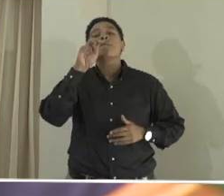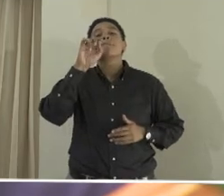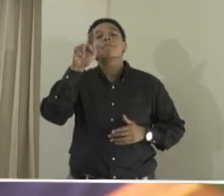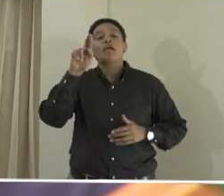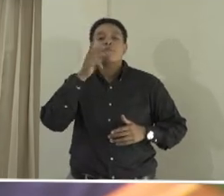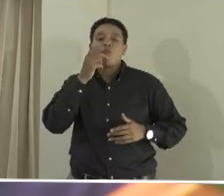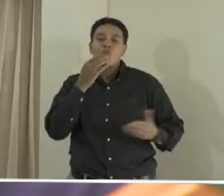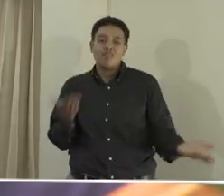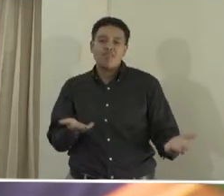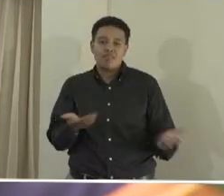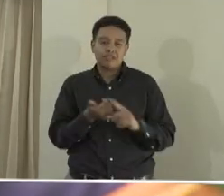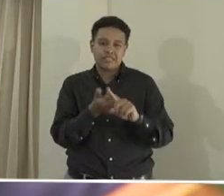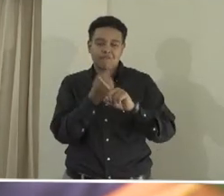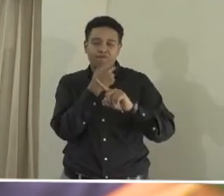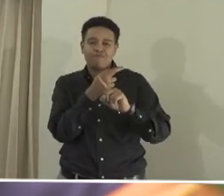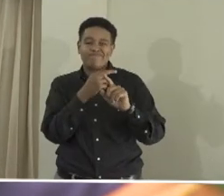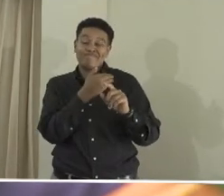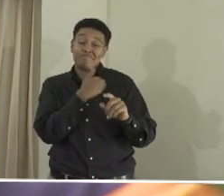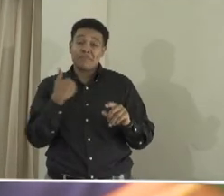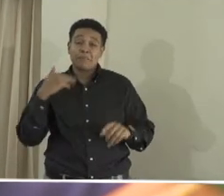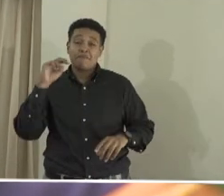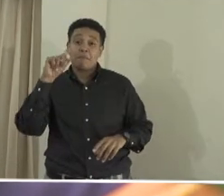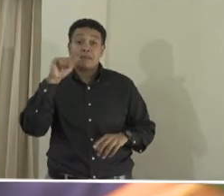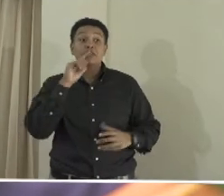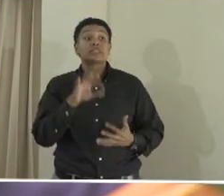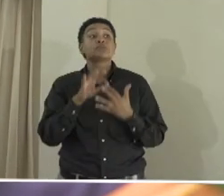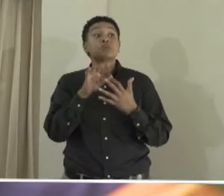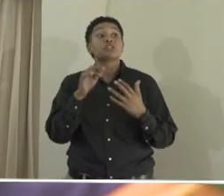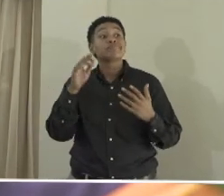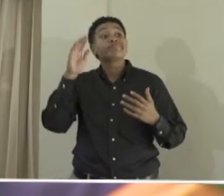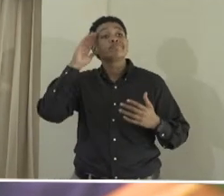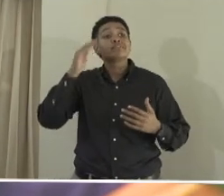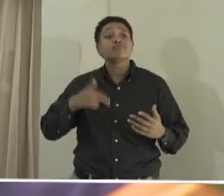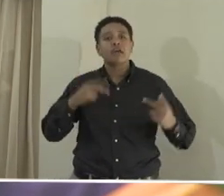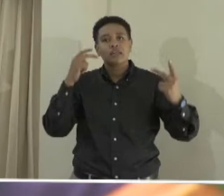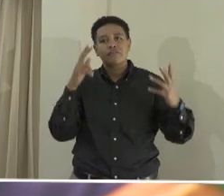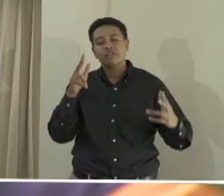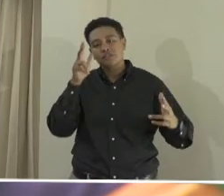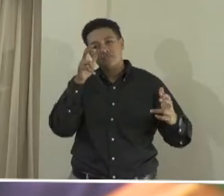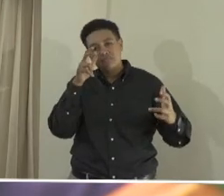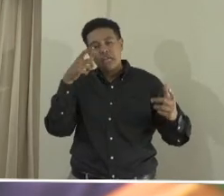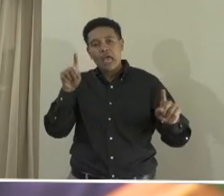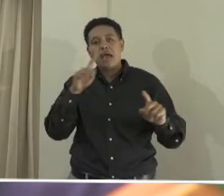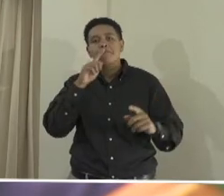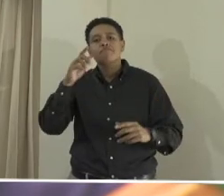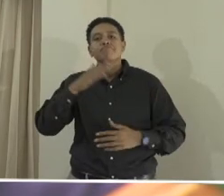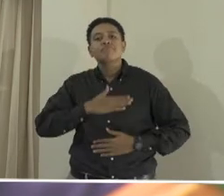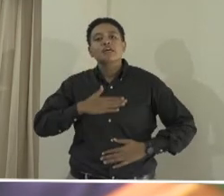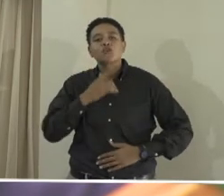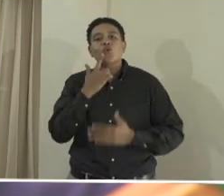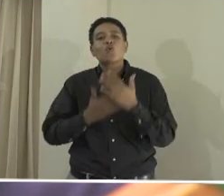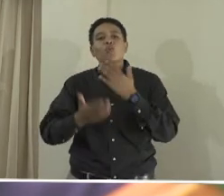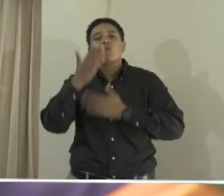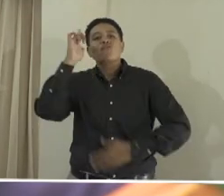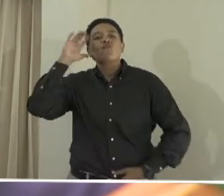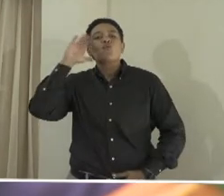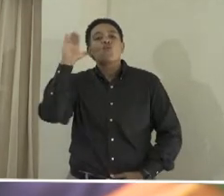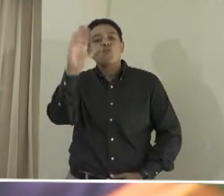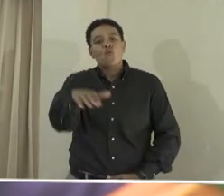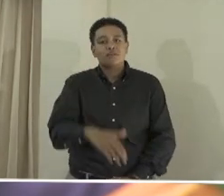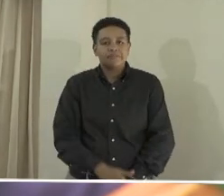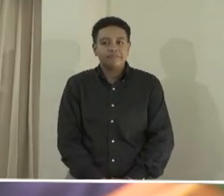media, special invited guests and congregants, a pleasant good morning to you all.